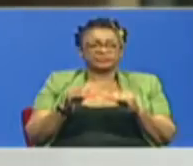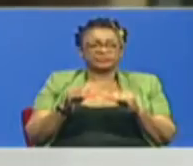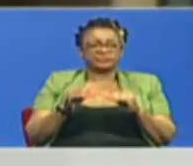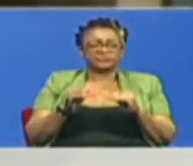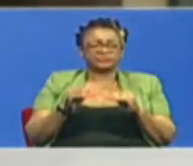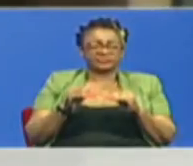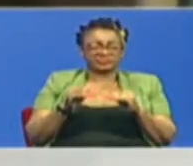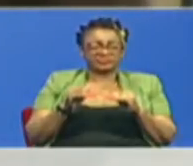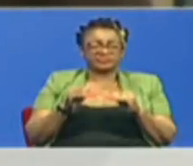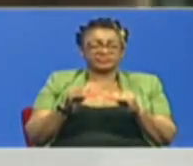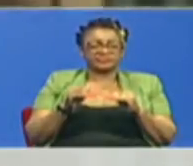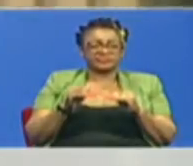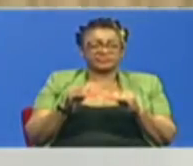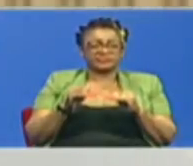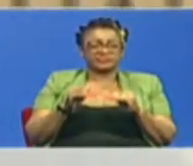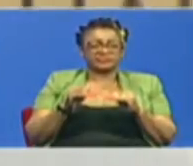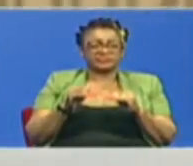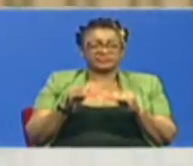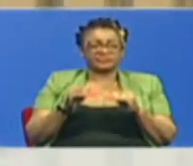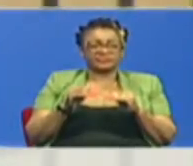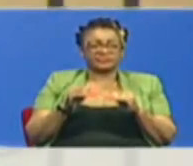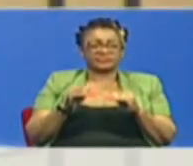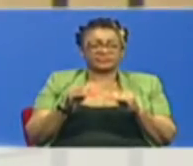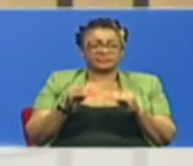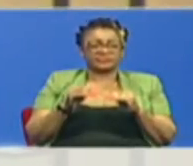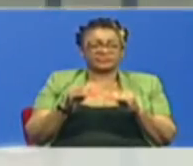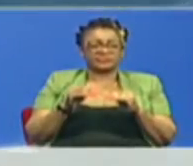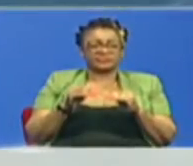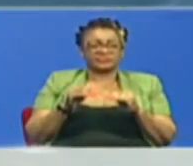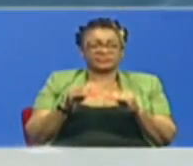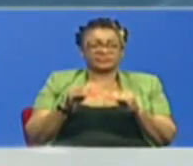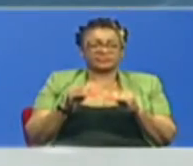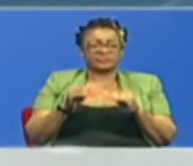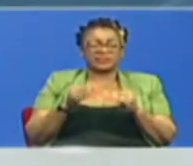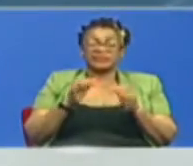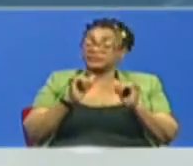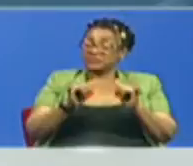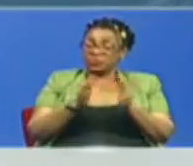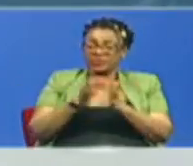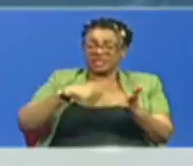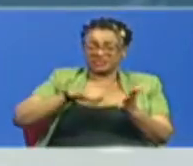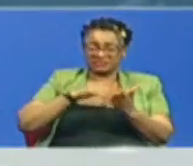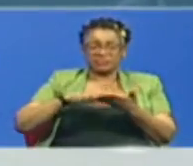incident occurred before the COVID-19 pandemic. Stay with us. We'll be back.